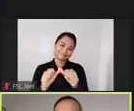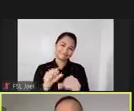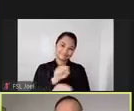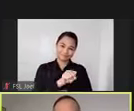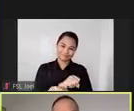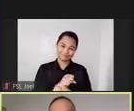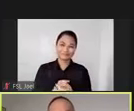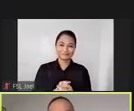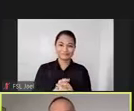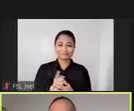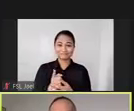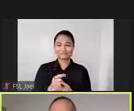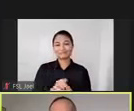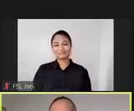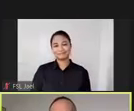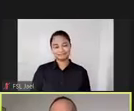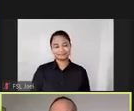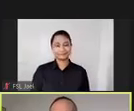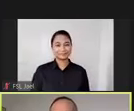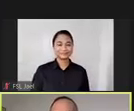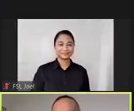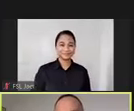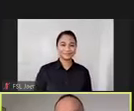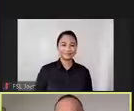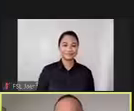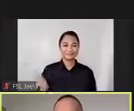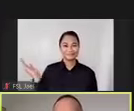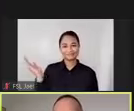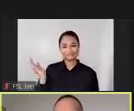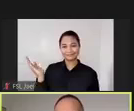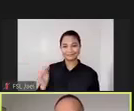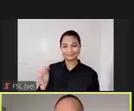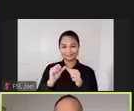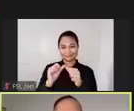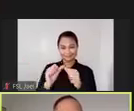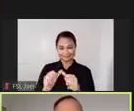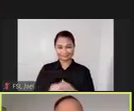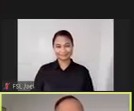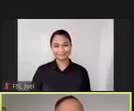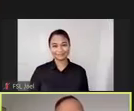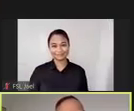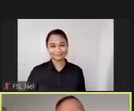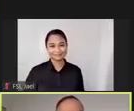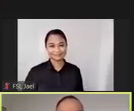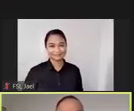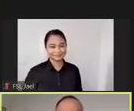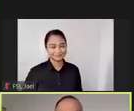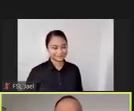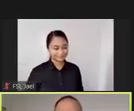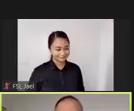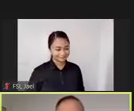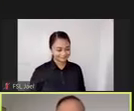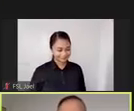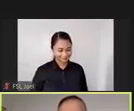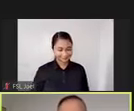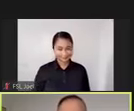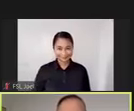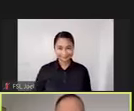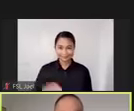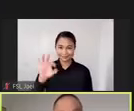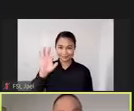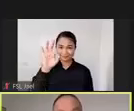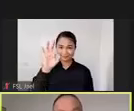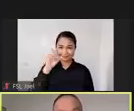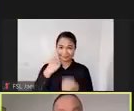There. 9 years ago, when I led the reorganization of the One Meralco Foundation, which is the